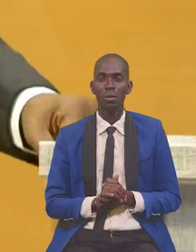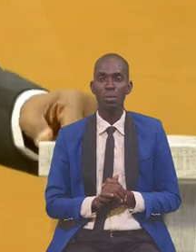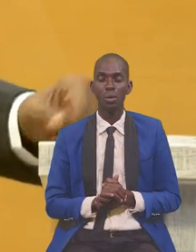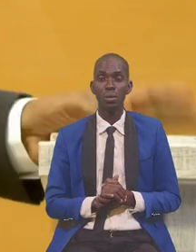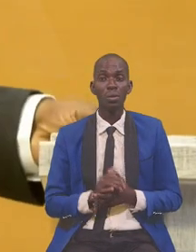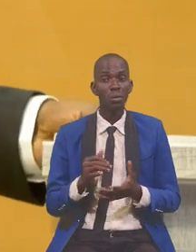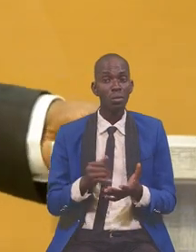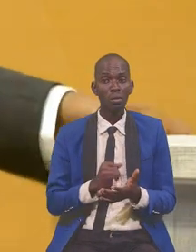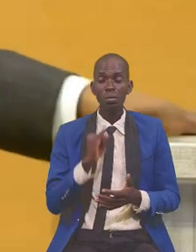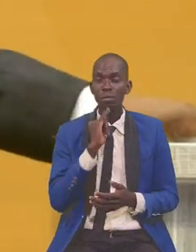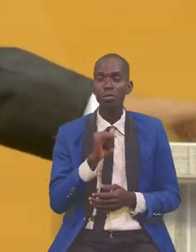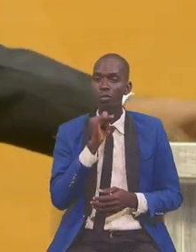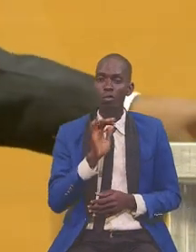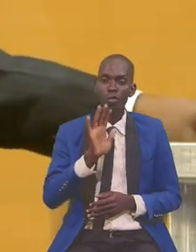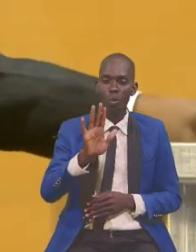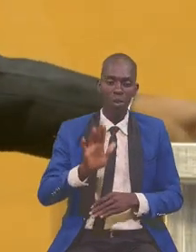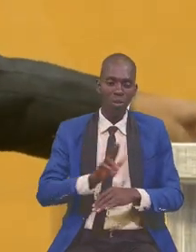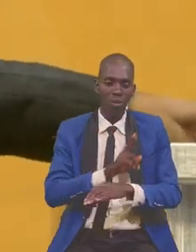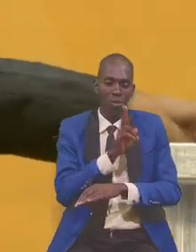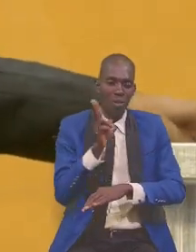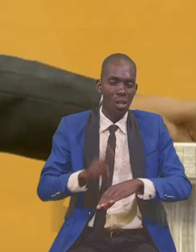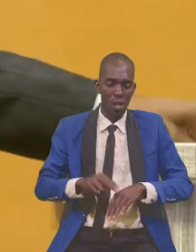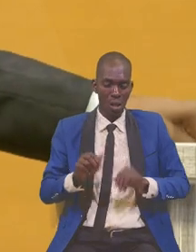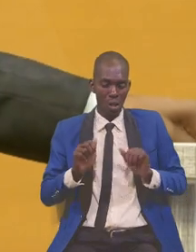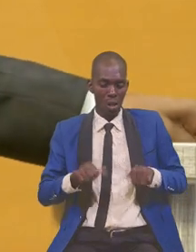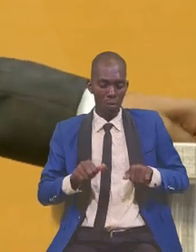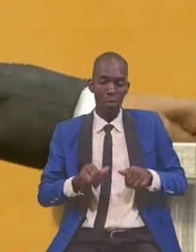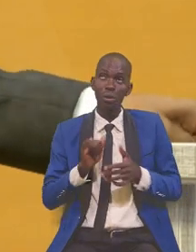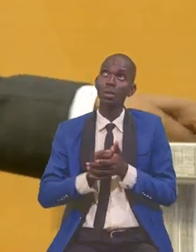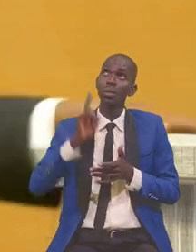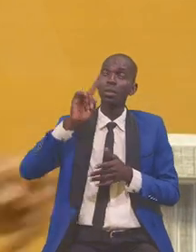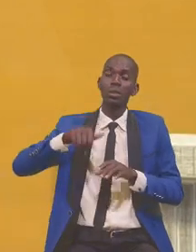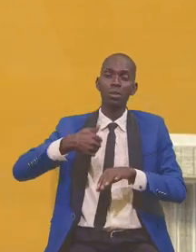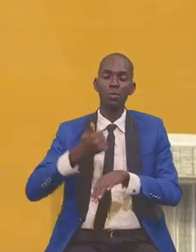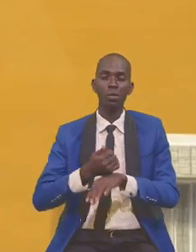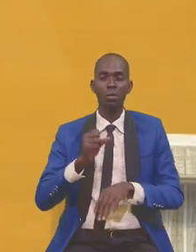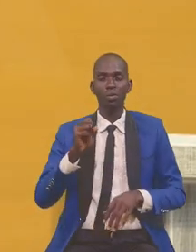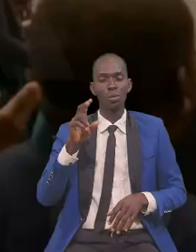It's not your natural ability he confirms.